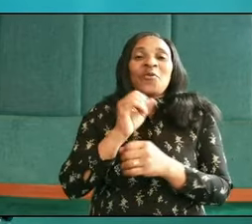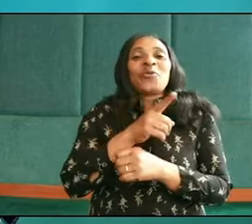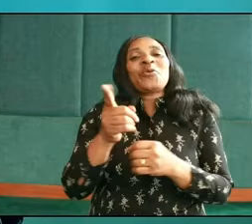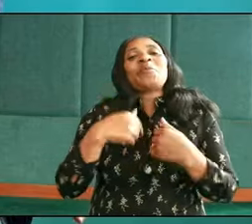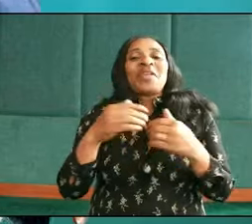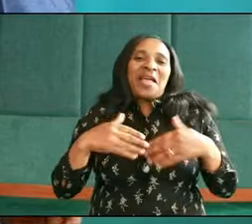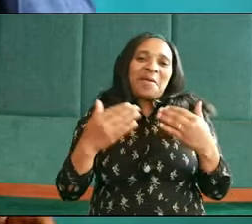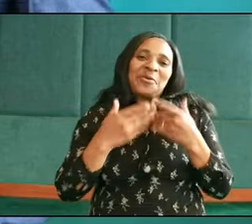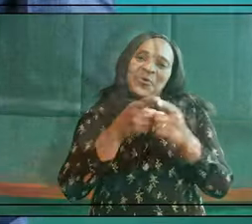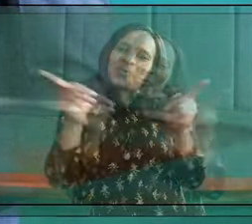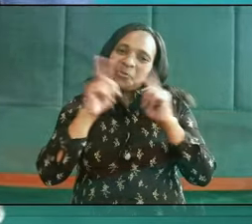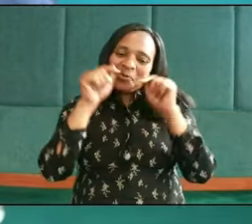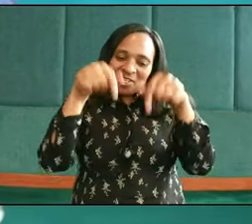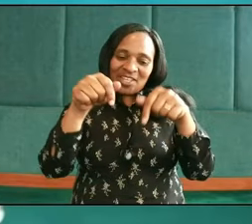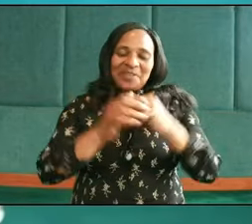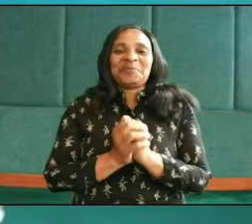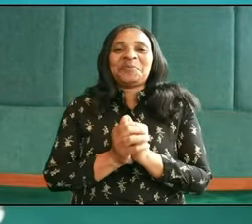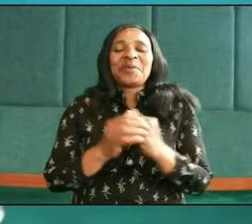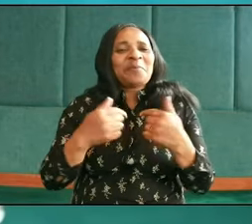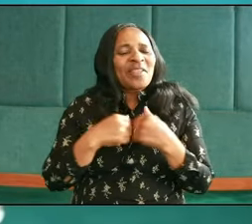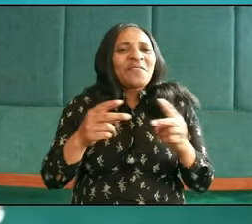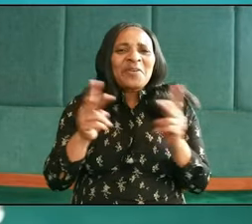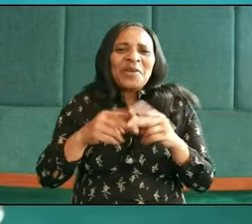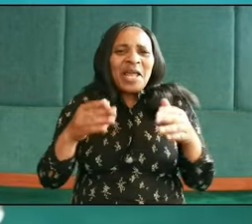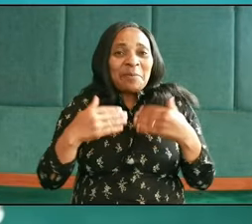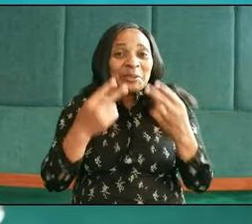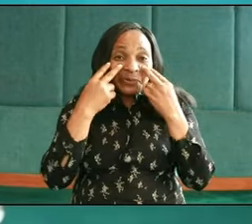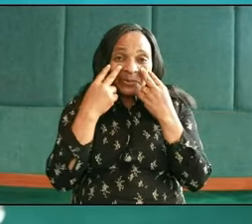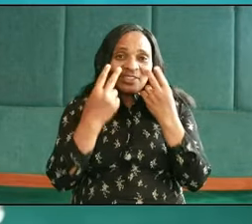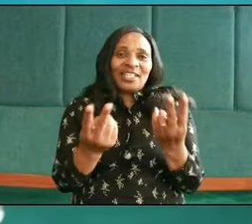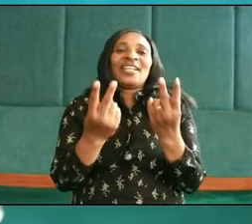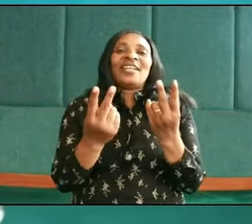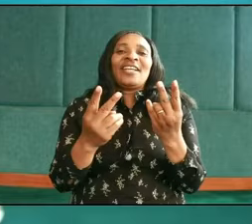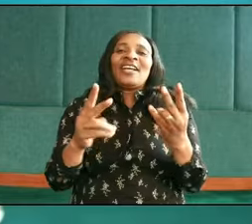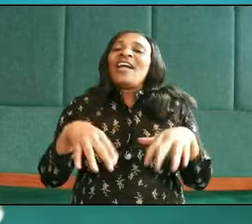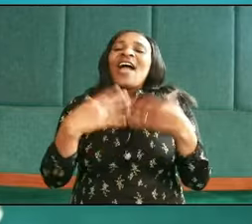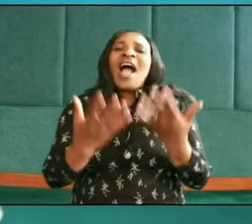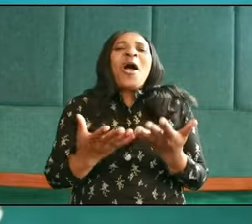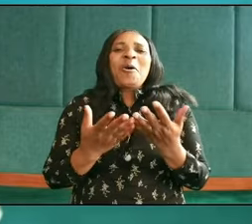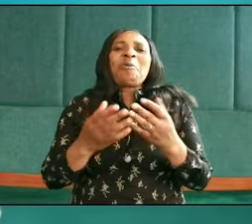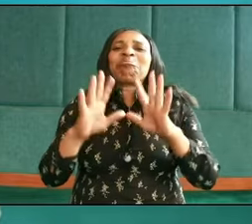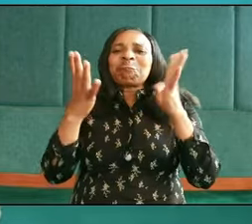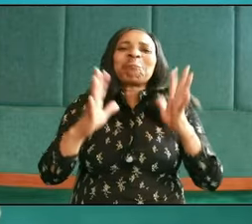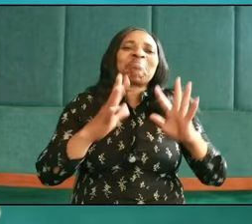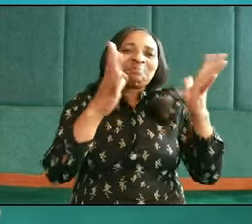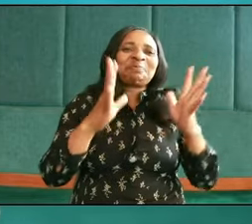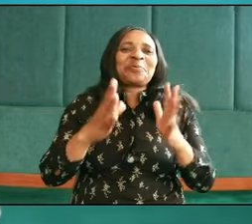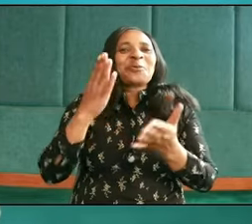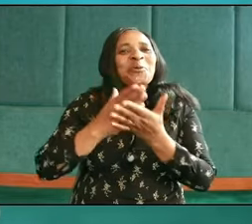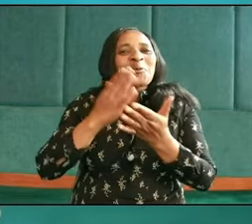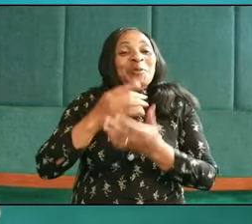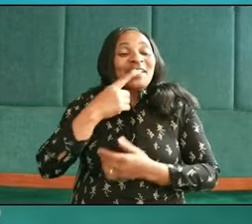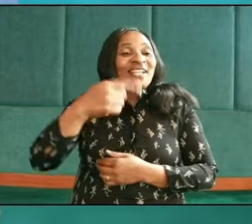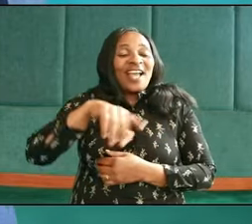you are here. I was very happy to see how the testimonies were really